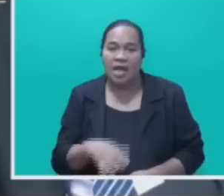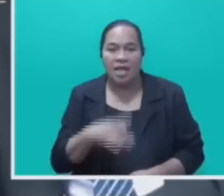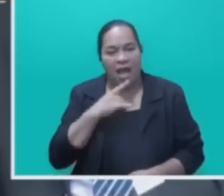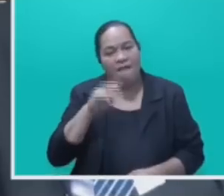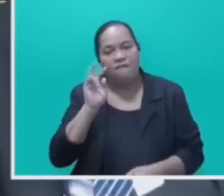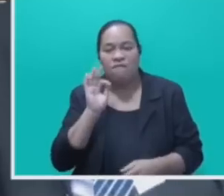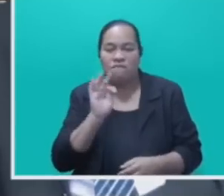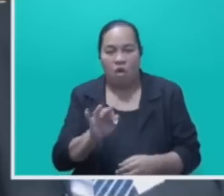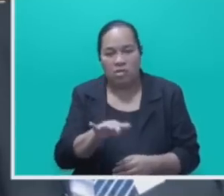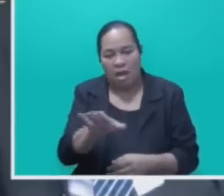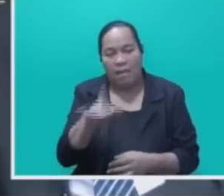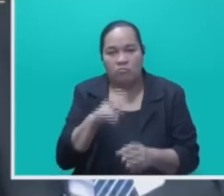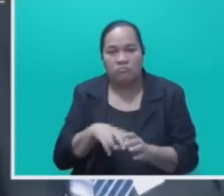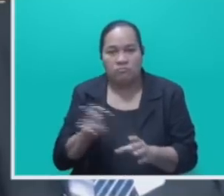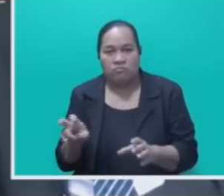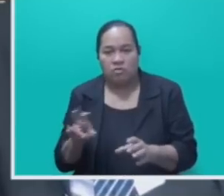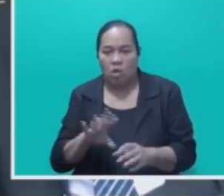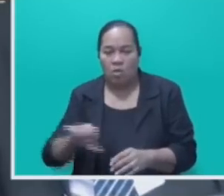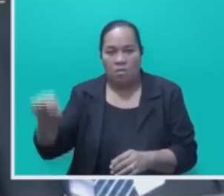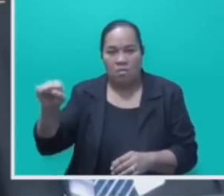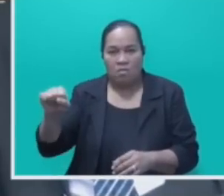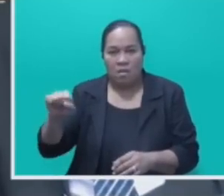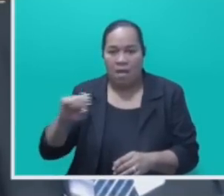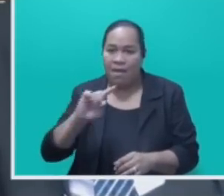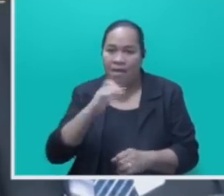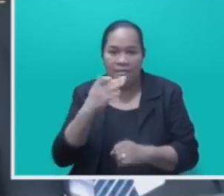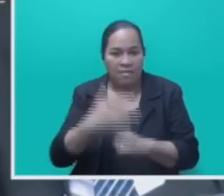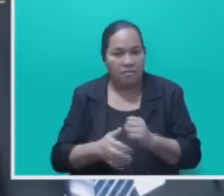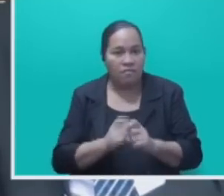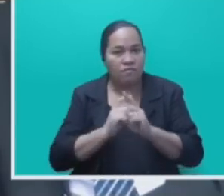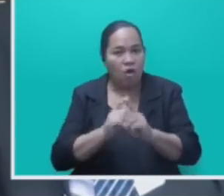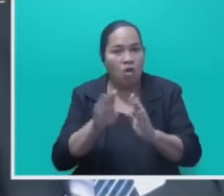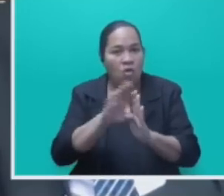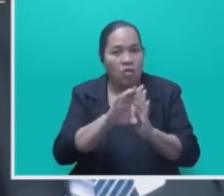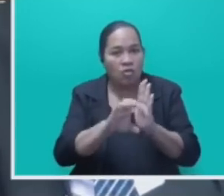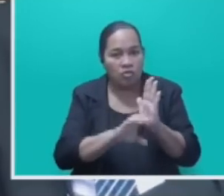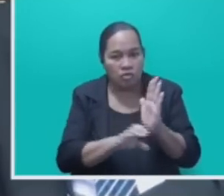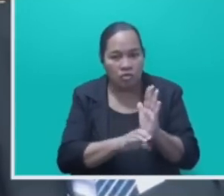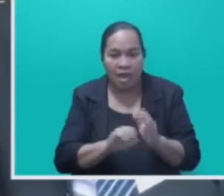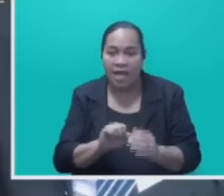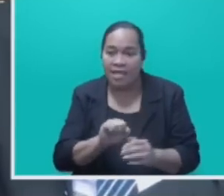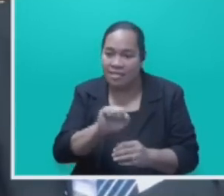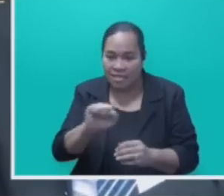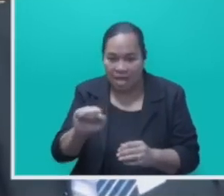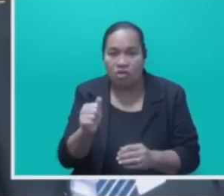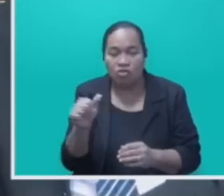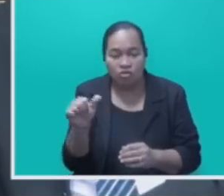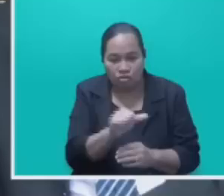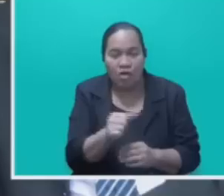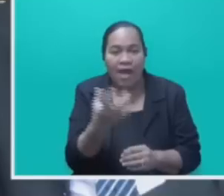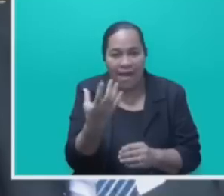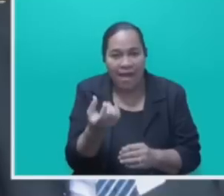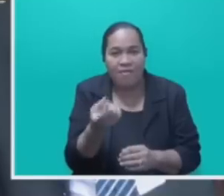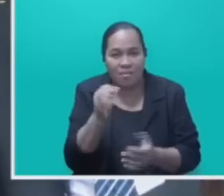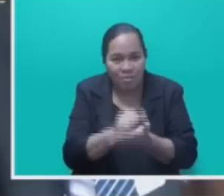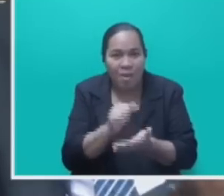resign or suspended with no regard for the Constitution and their independence and due process.